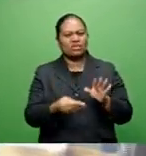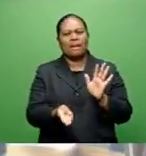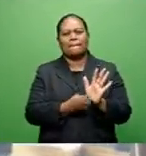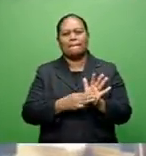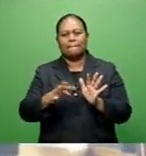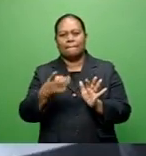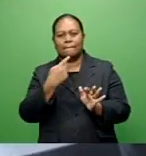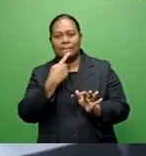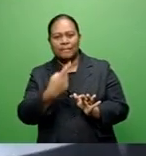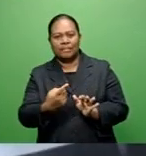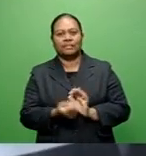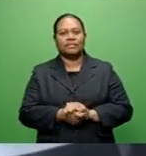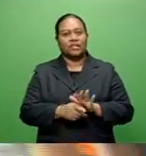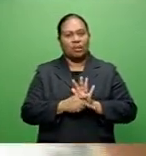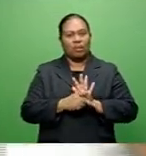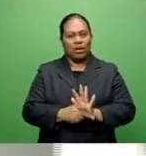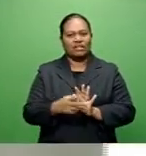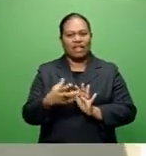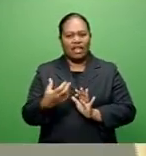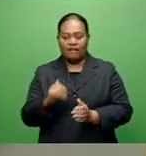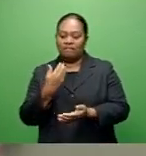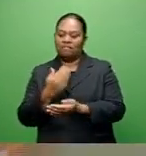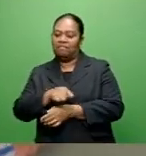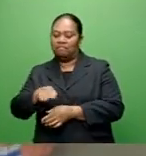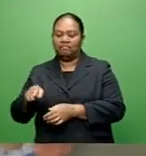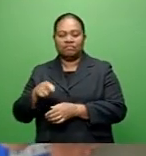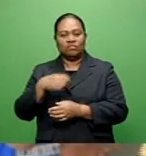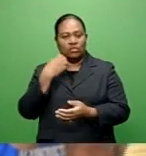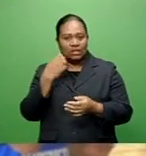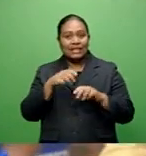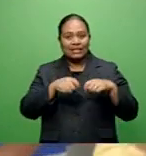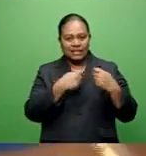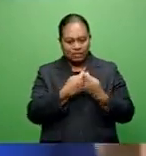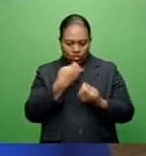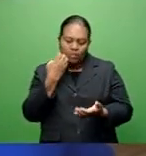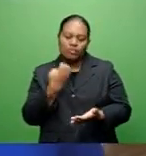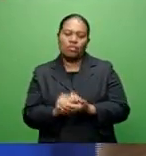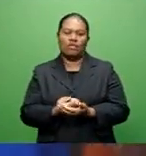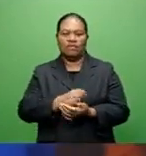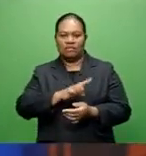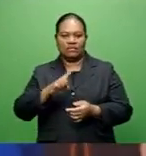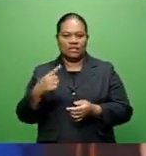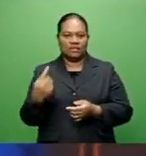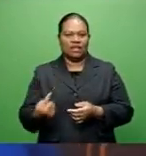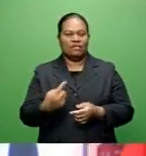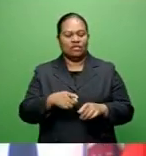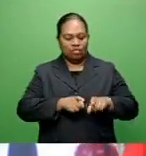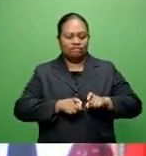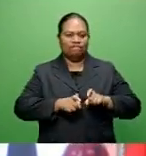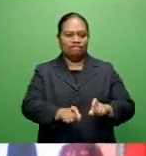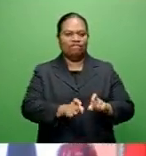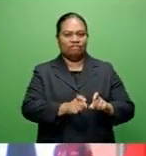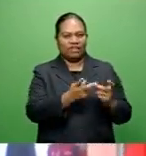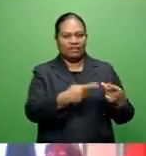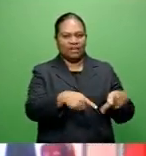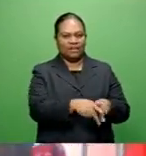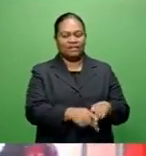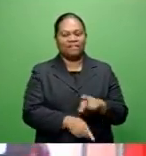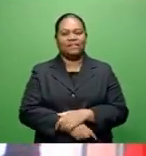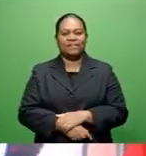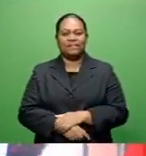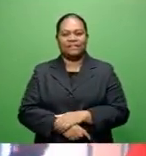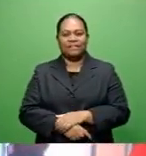says the pressure is now on the teams to prove themselves to maintain their spot. The new concept will